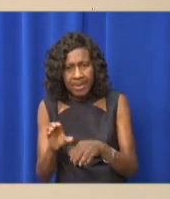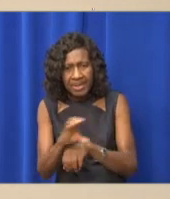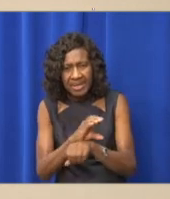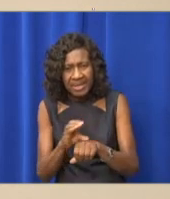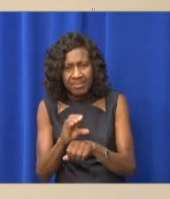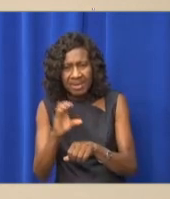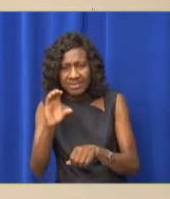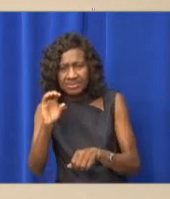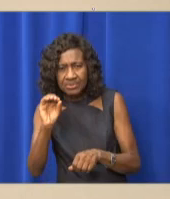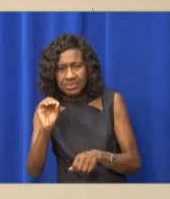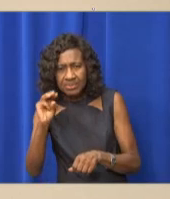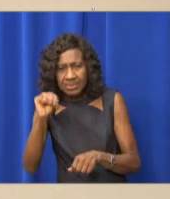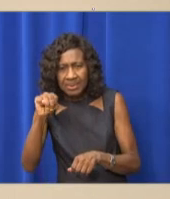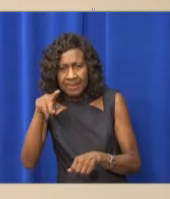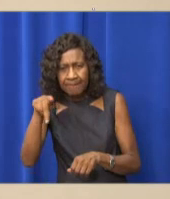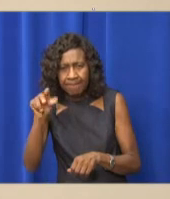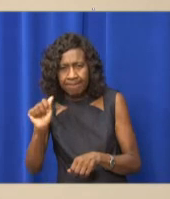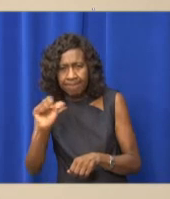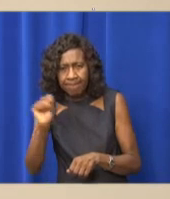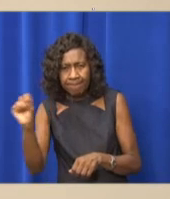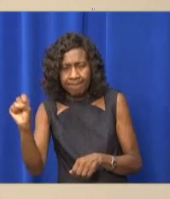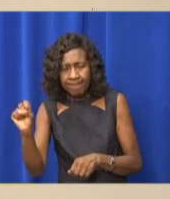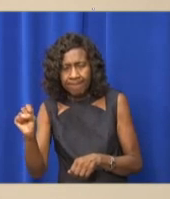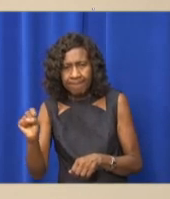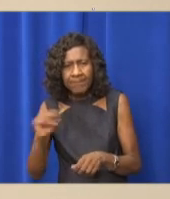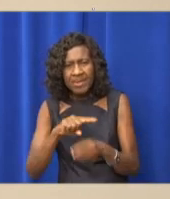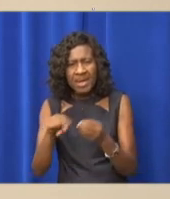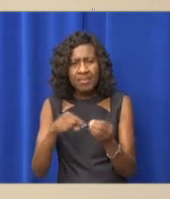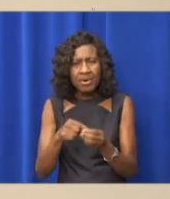attributed to Mr. James Austin Smith.